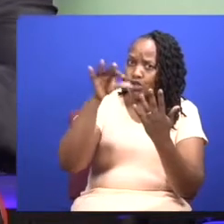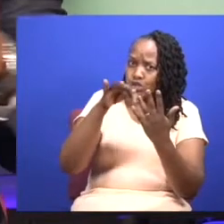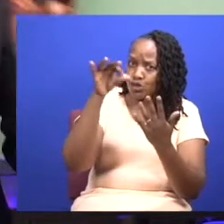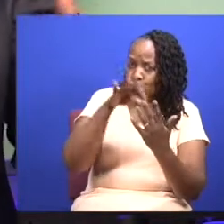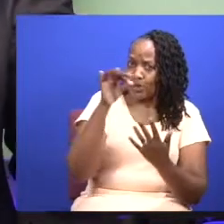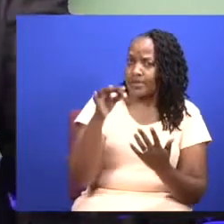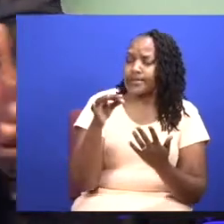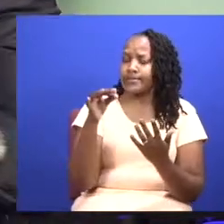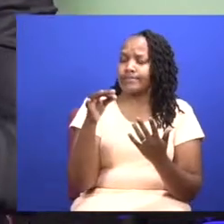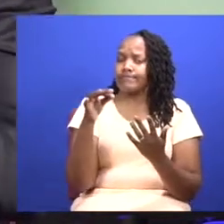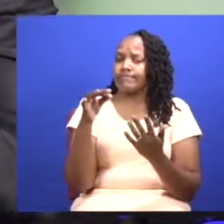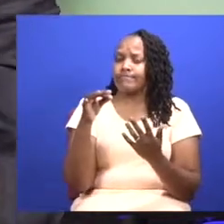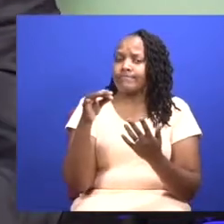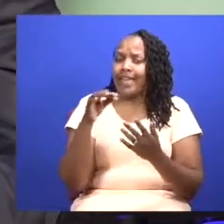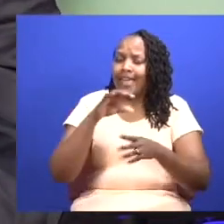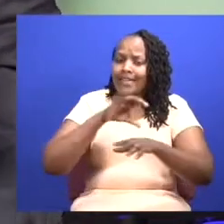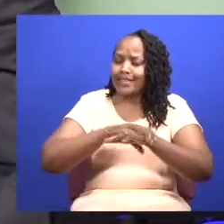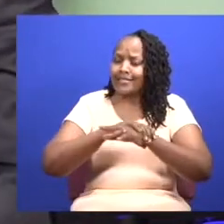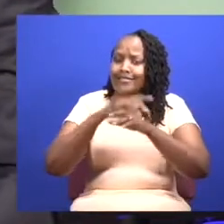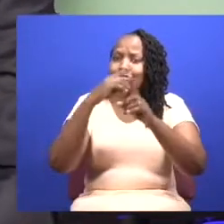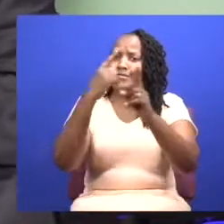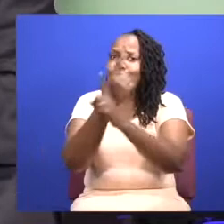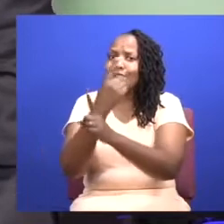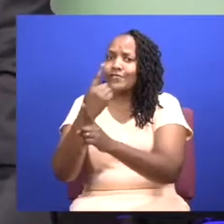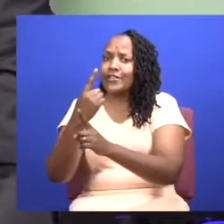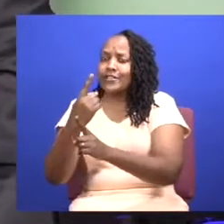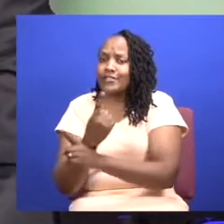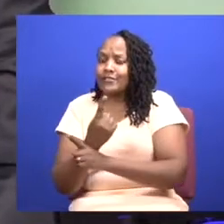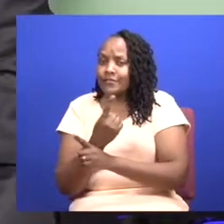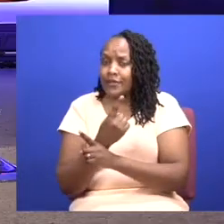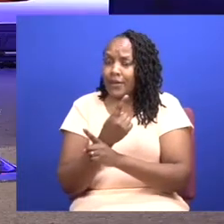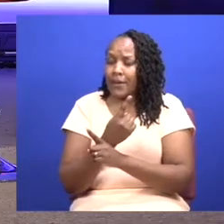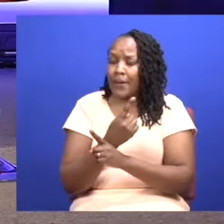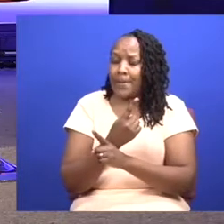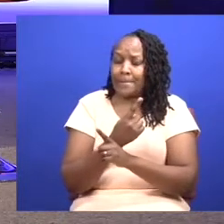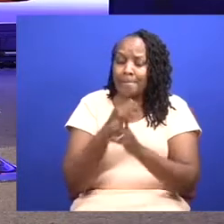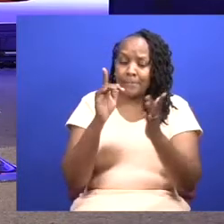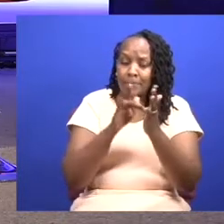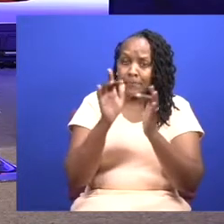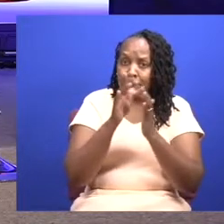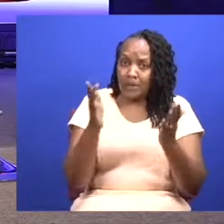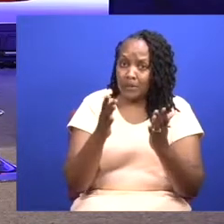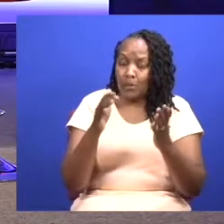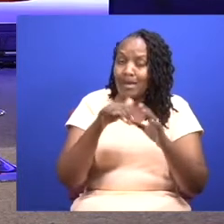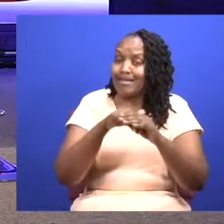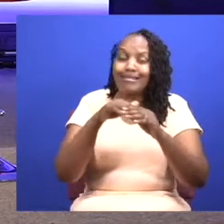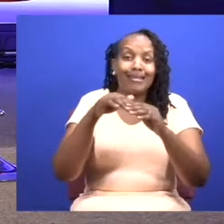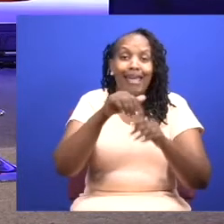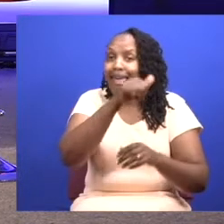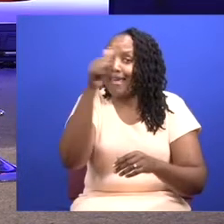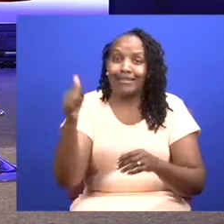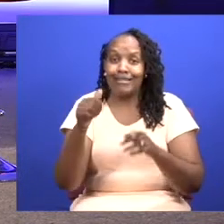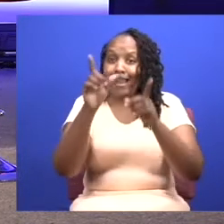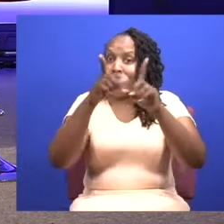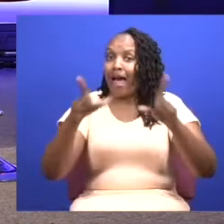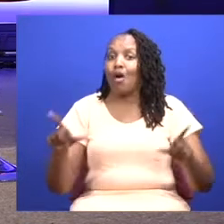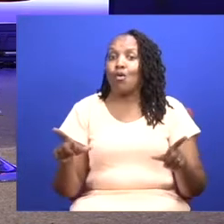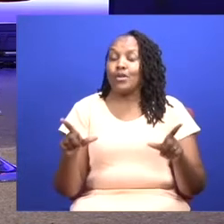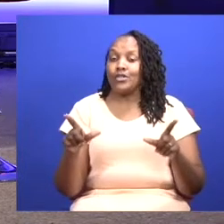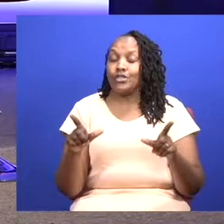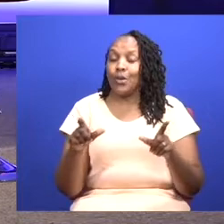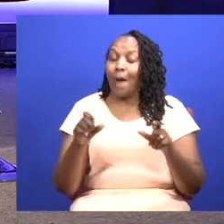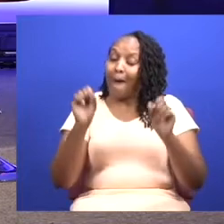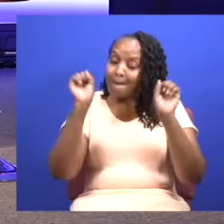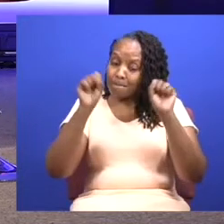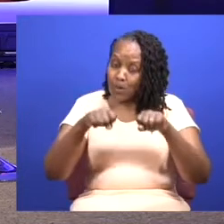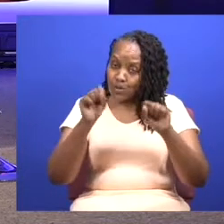various translations of the Bible that are there. Okay. I can pick up and choose one translation that I can easily